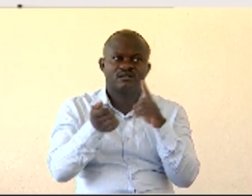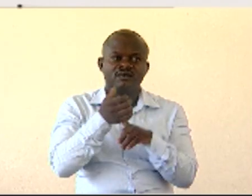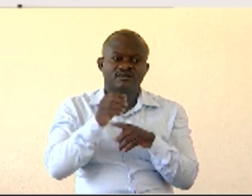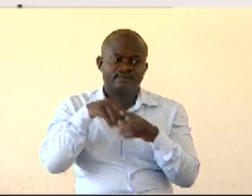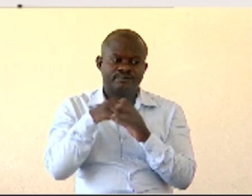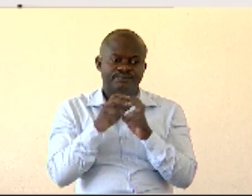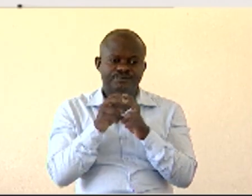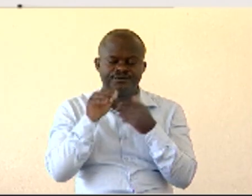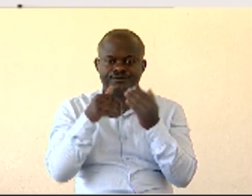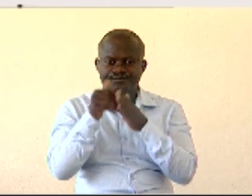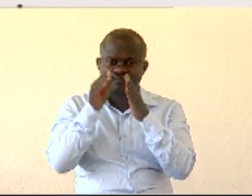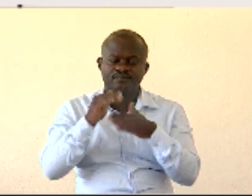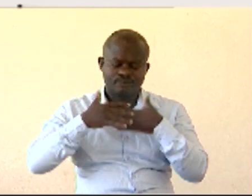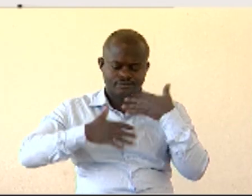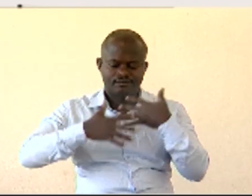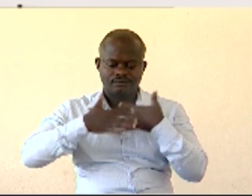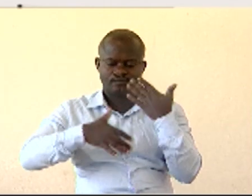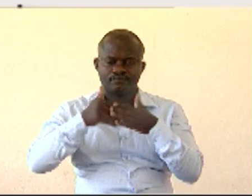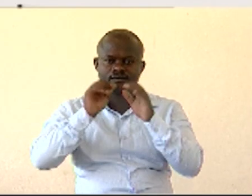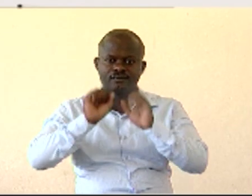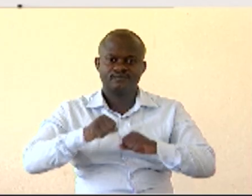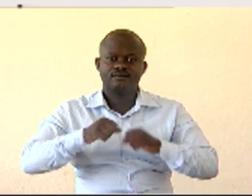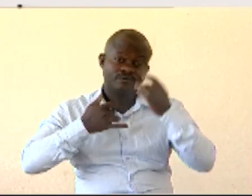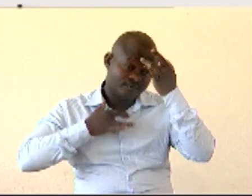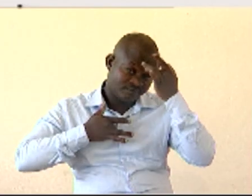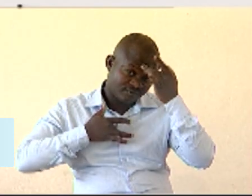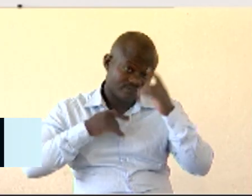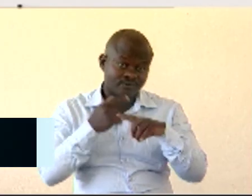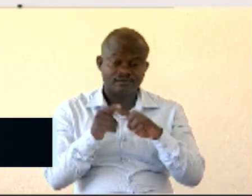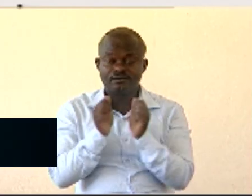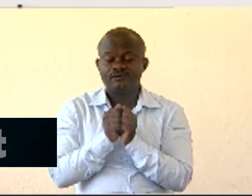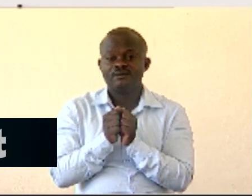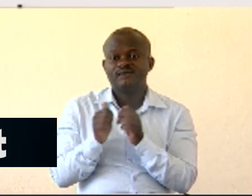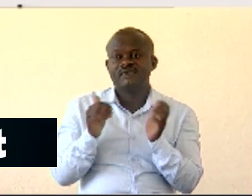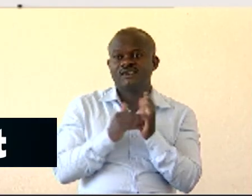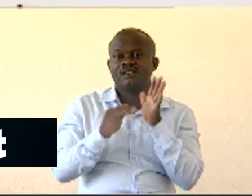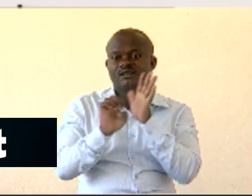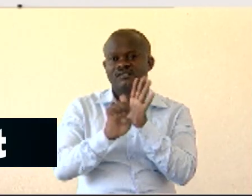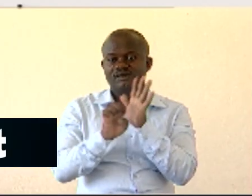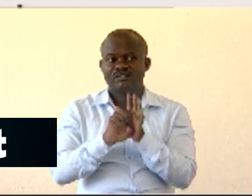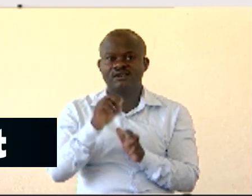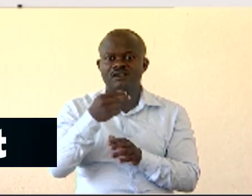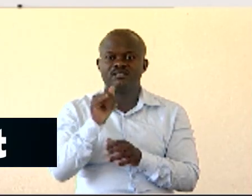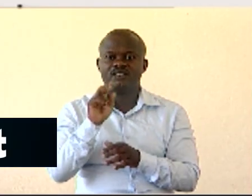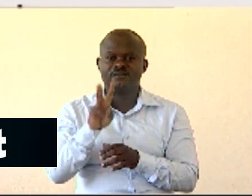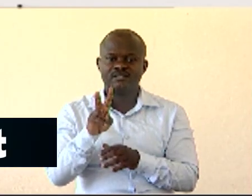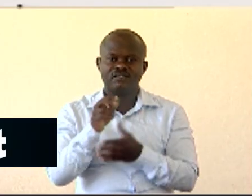contact with a contaminated blood, you can also suffer from a disease. Take an example,